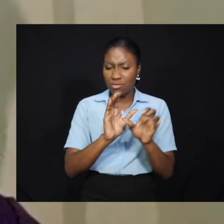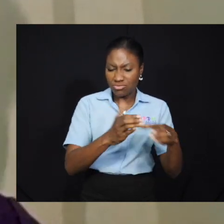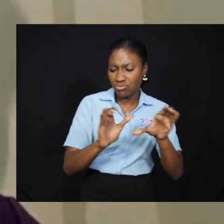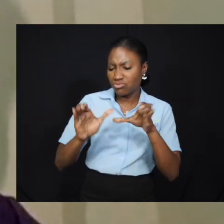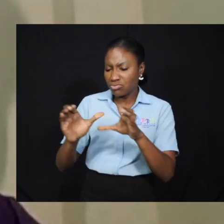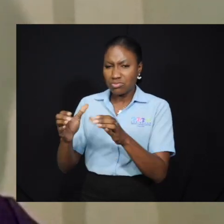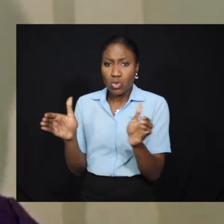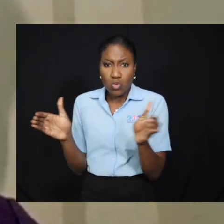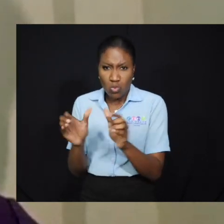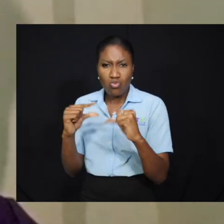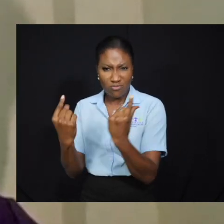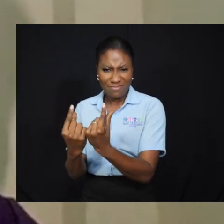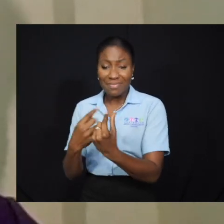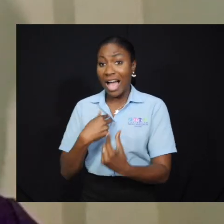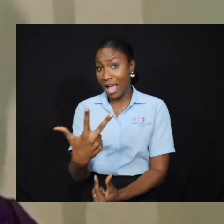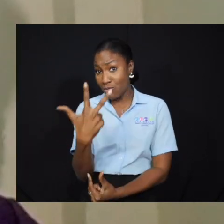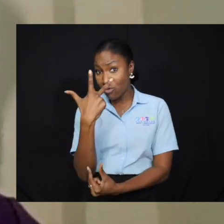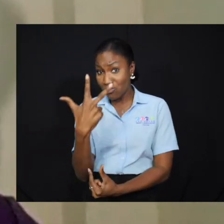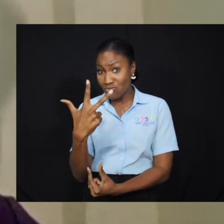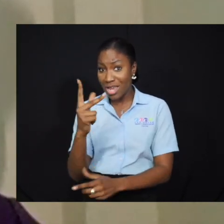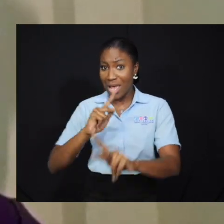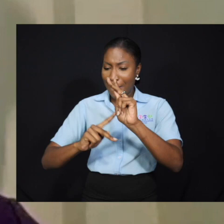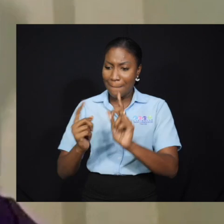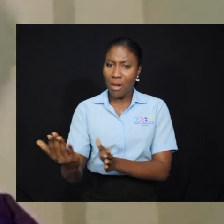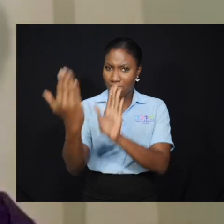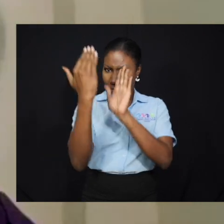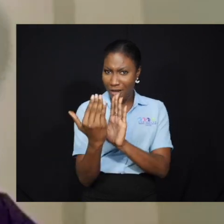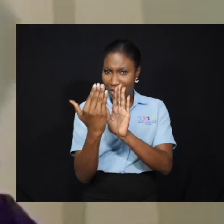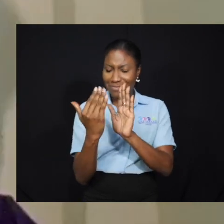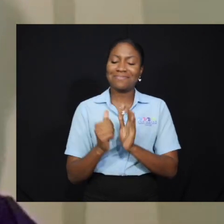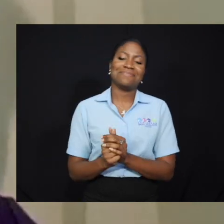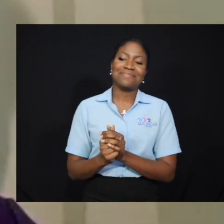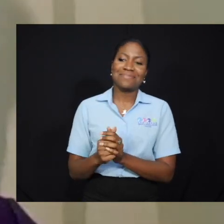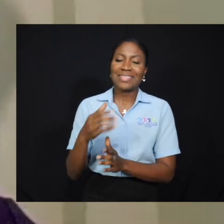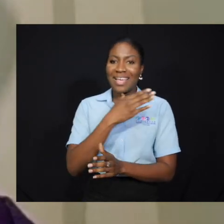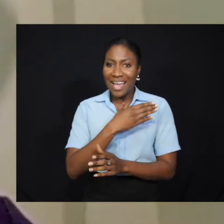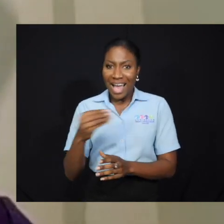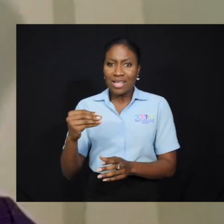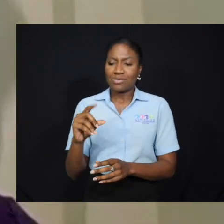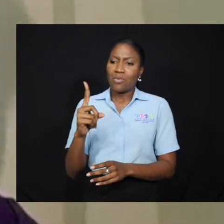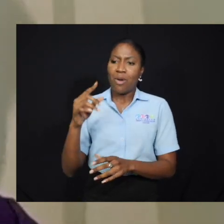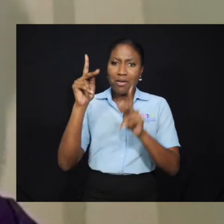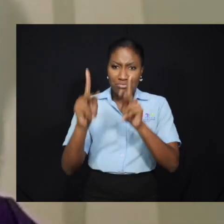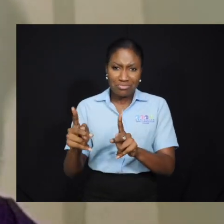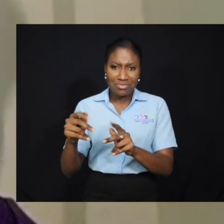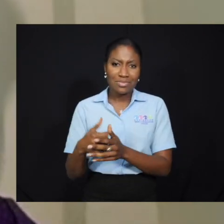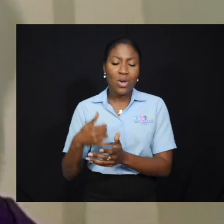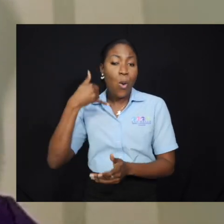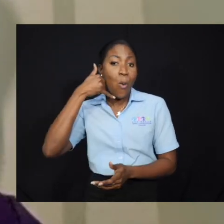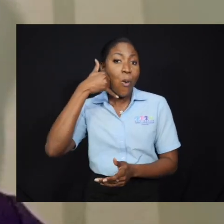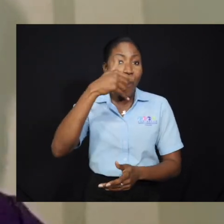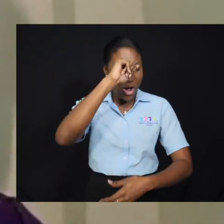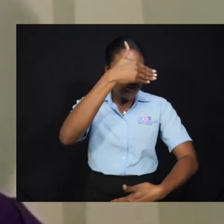and one lady is calling. We are doing conference calls on that day. And she calls her son and her daughter via conference call. And she